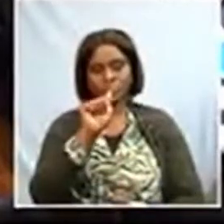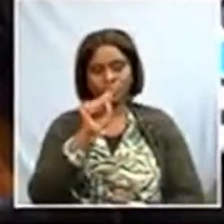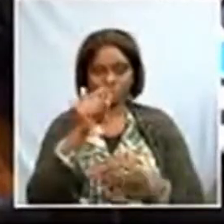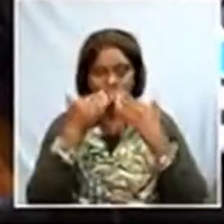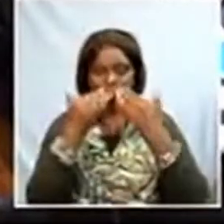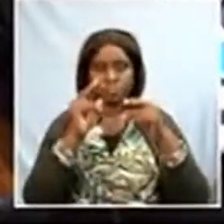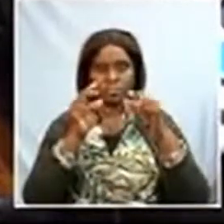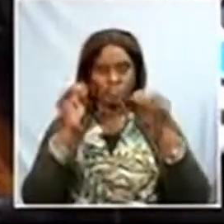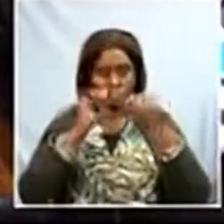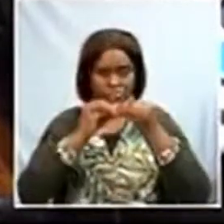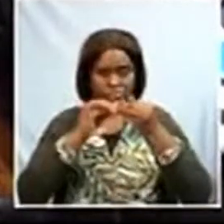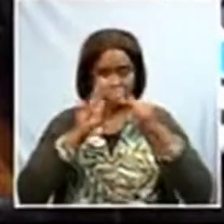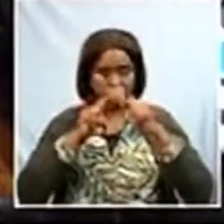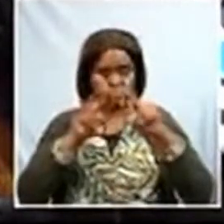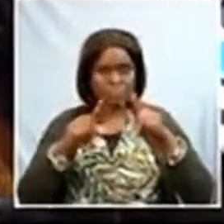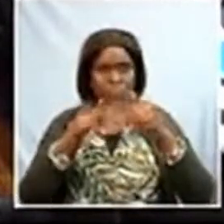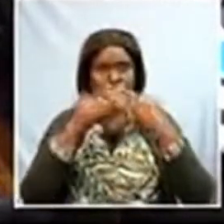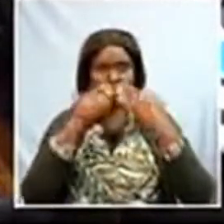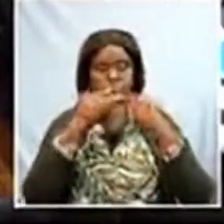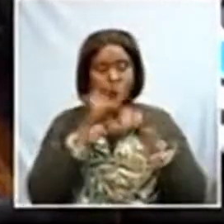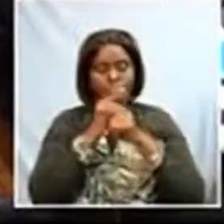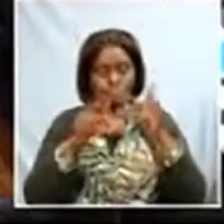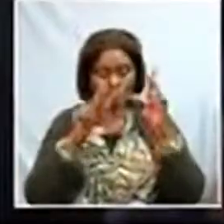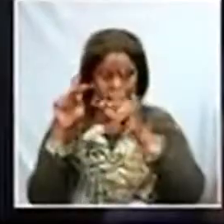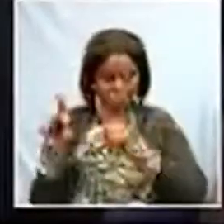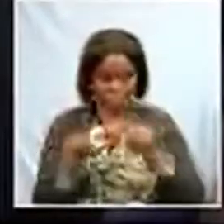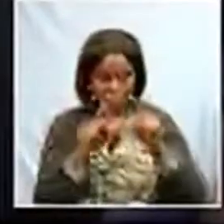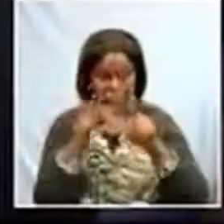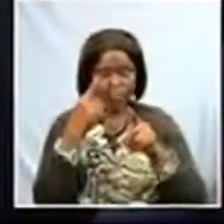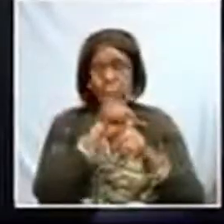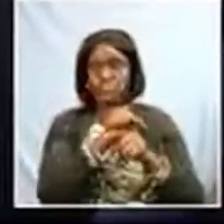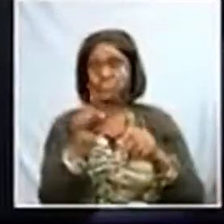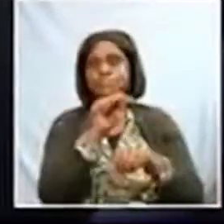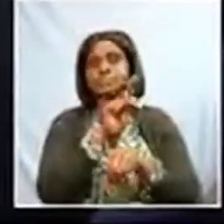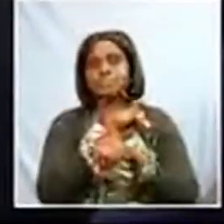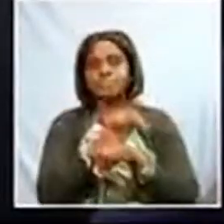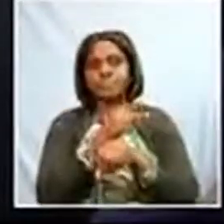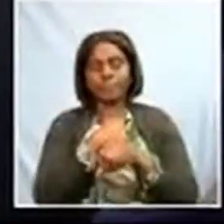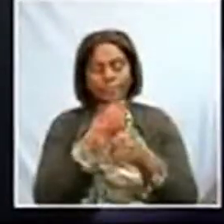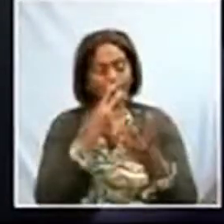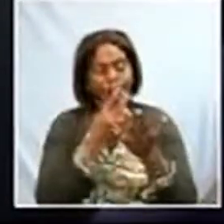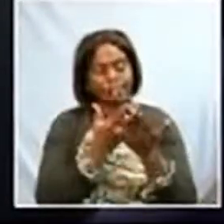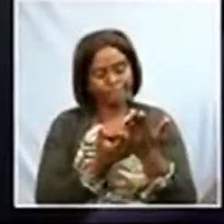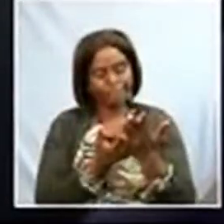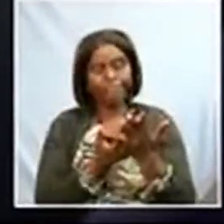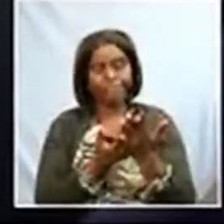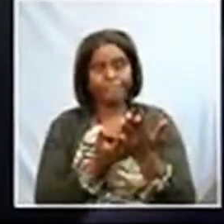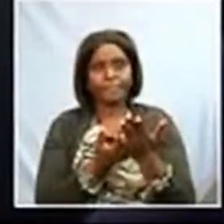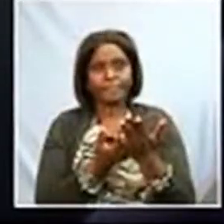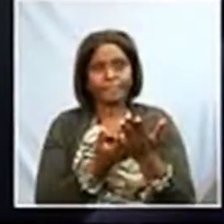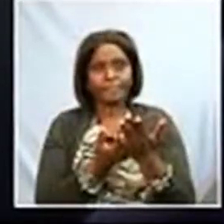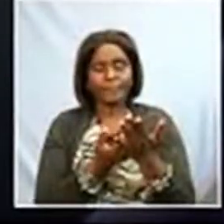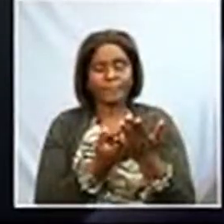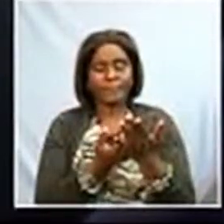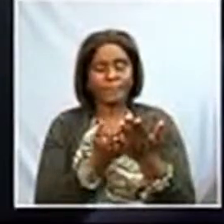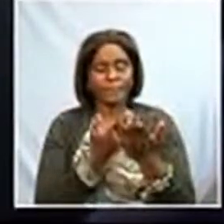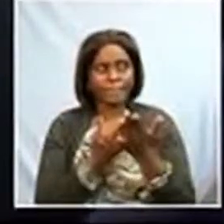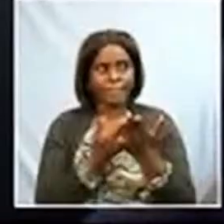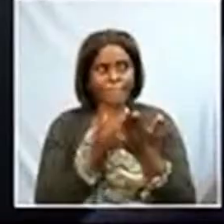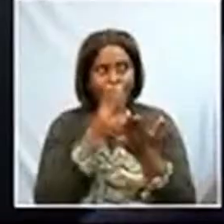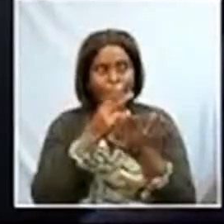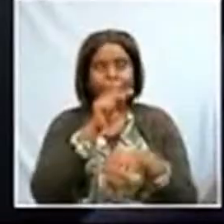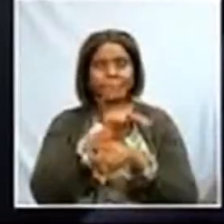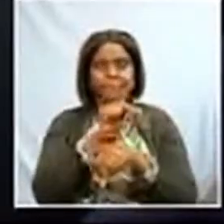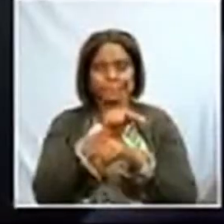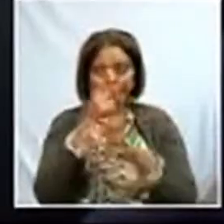in addition to the performance of these contracts, I have looked at the